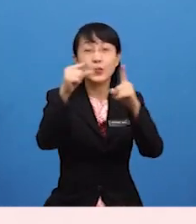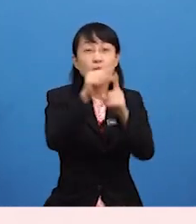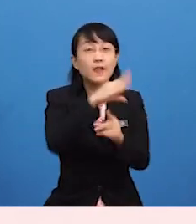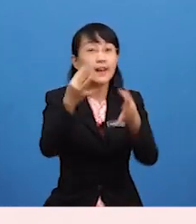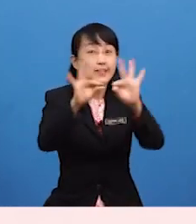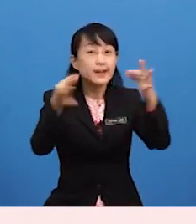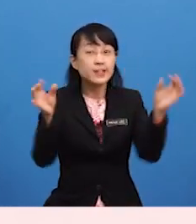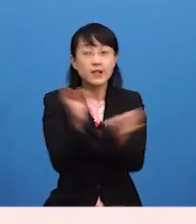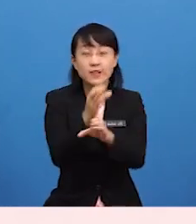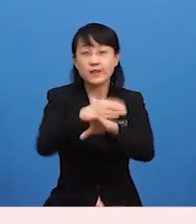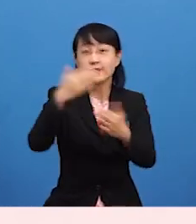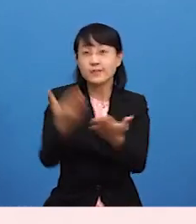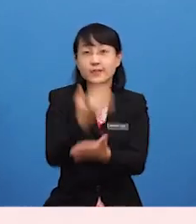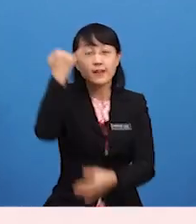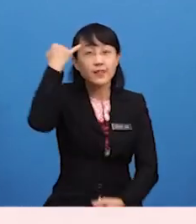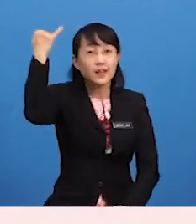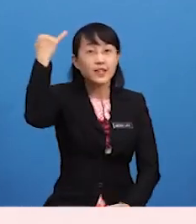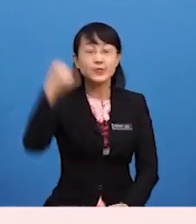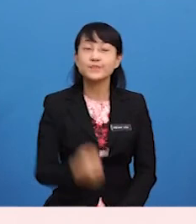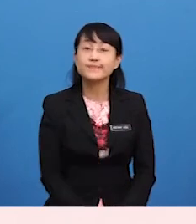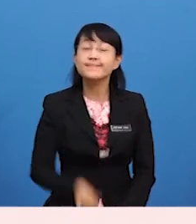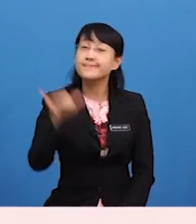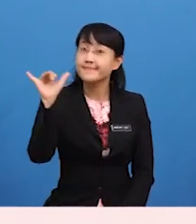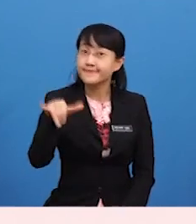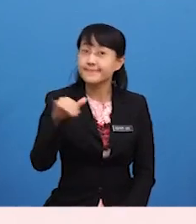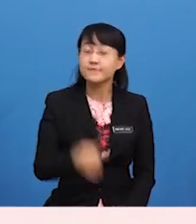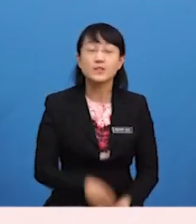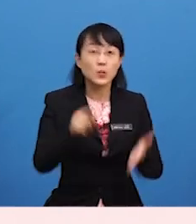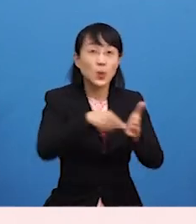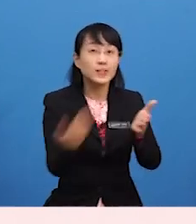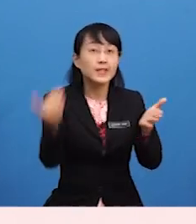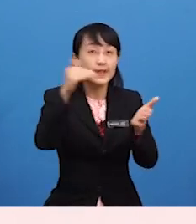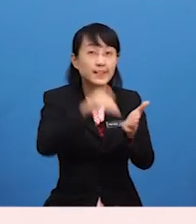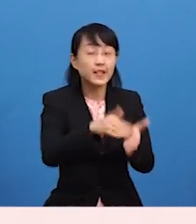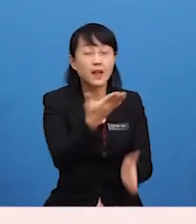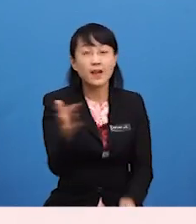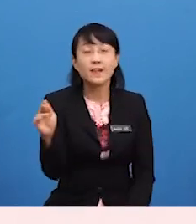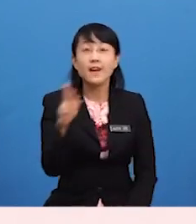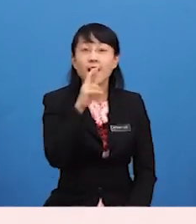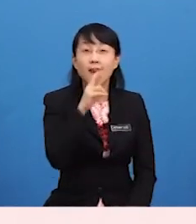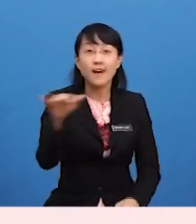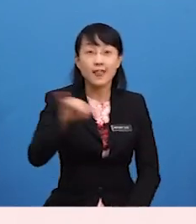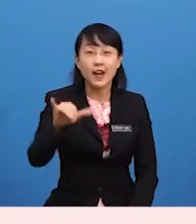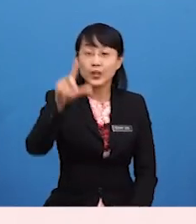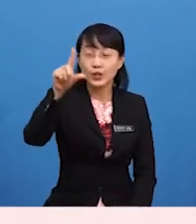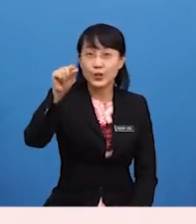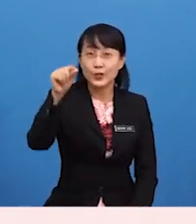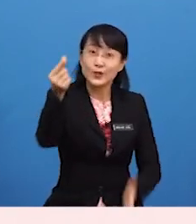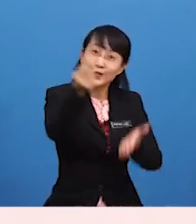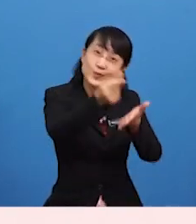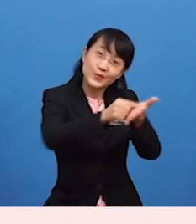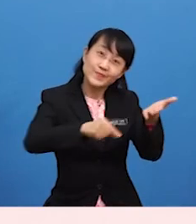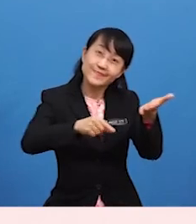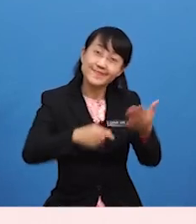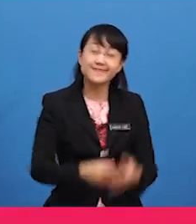and create new ideas. Yes, once again, they are like glue. You got that